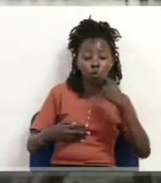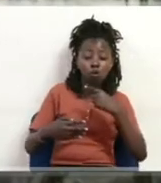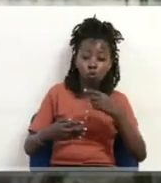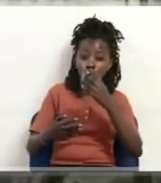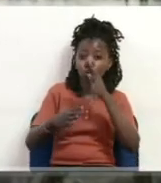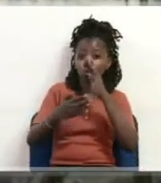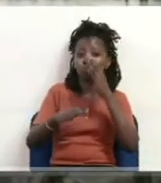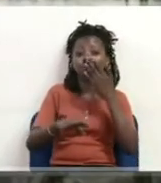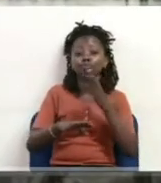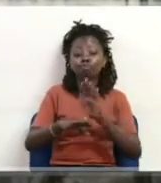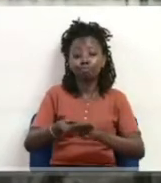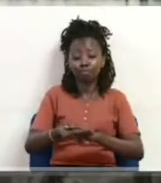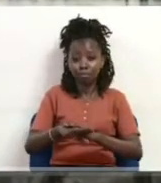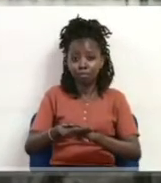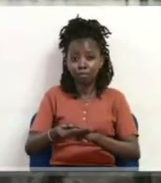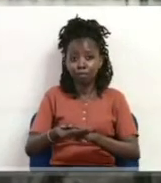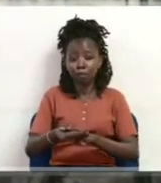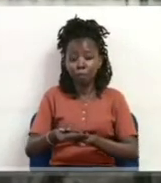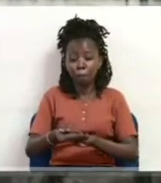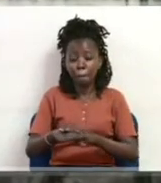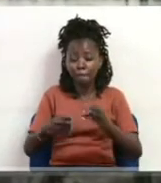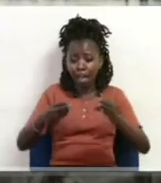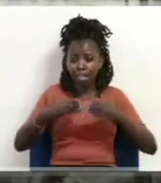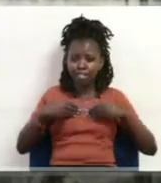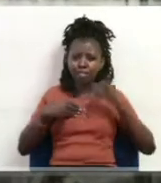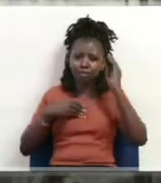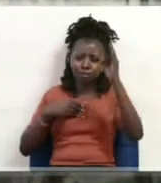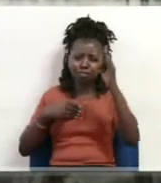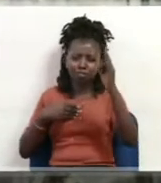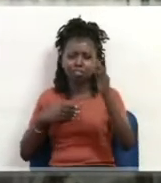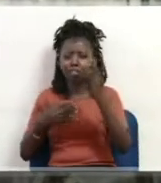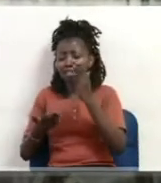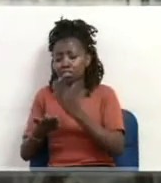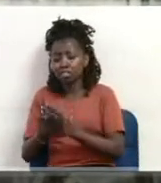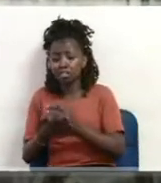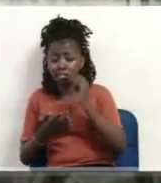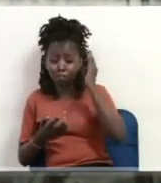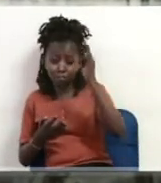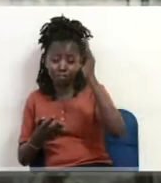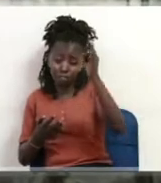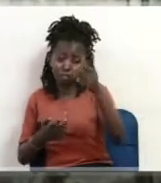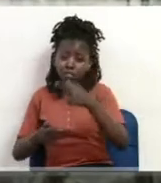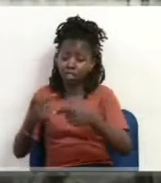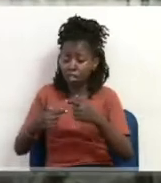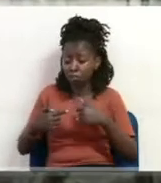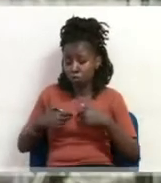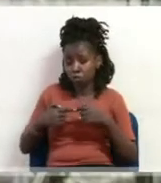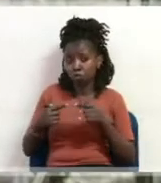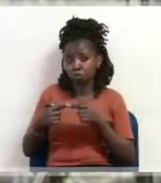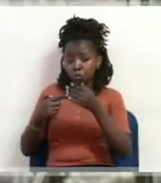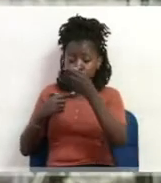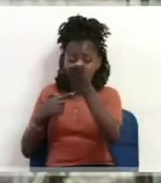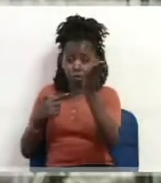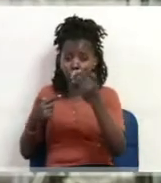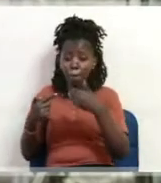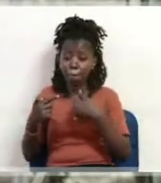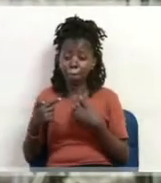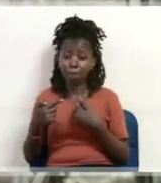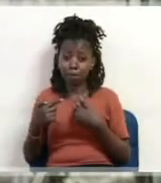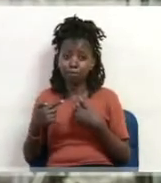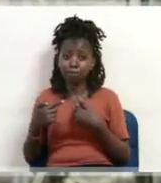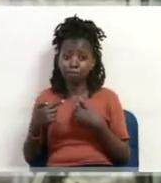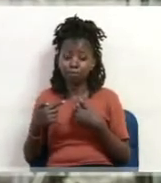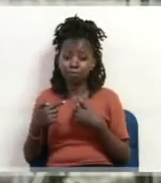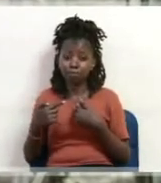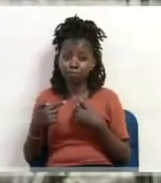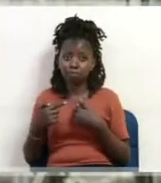future, I'm going to accept it. You know, some of the future that is coming to some of us, you and I, watching from wherever you're watching, is